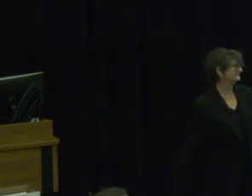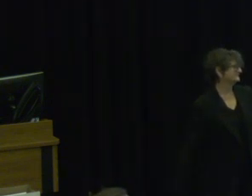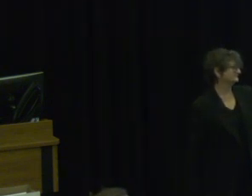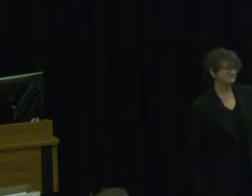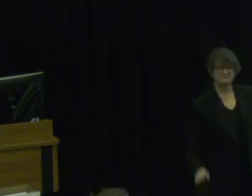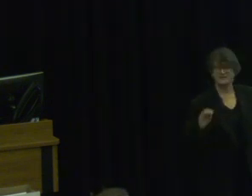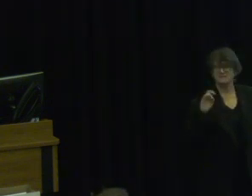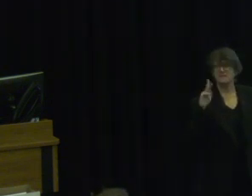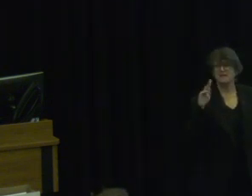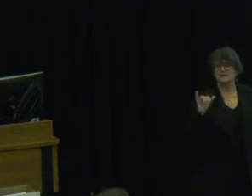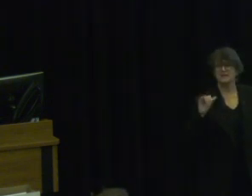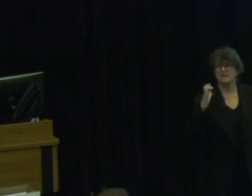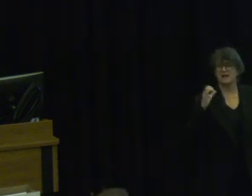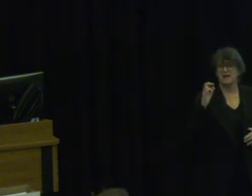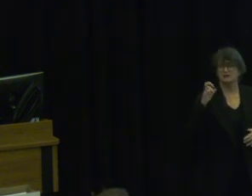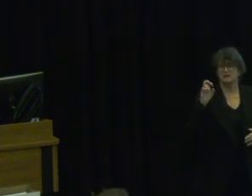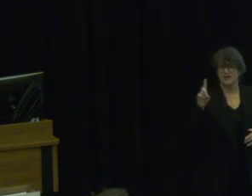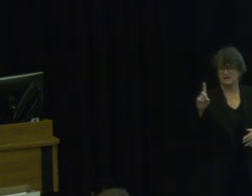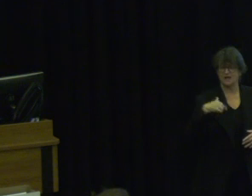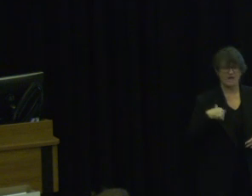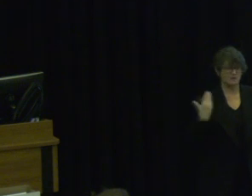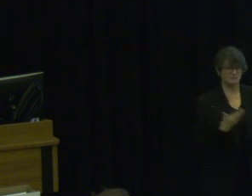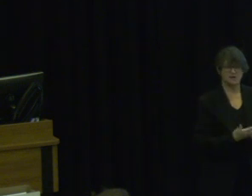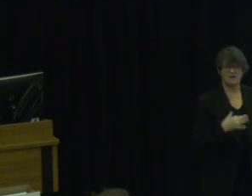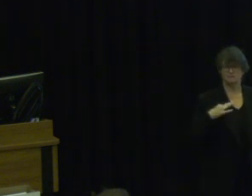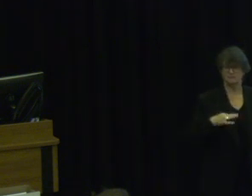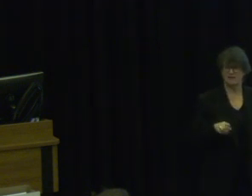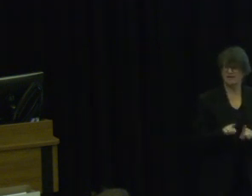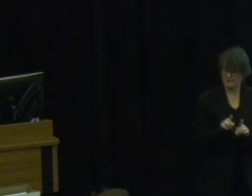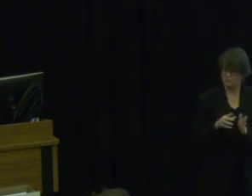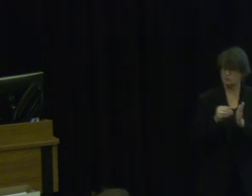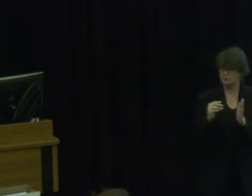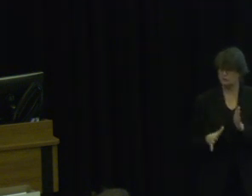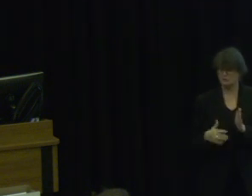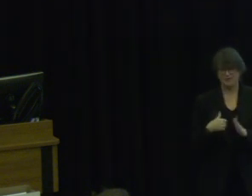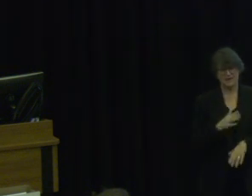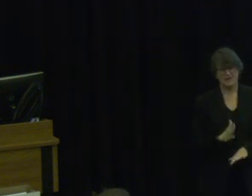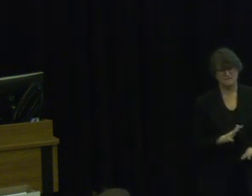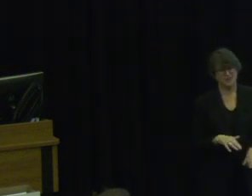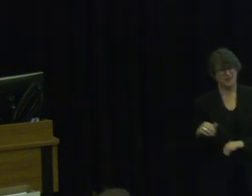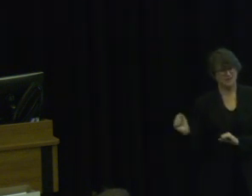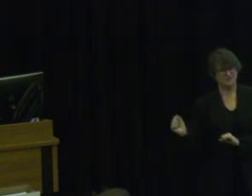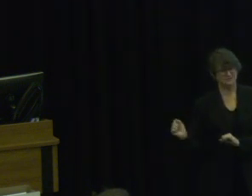I'm Becky Conrad. I came to Maine as a student, and I've never left, so I'm